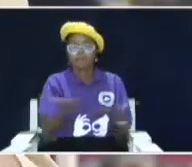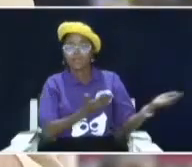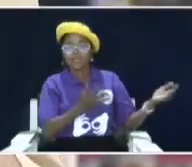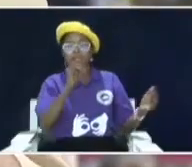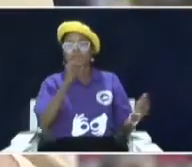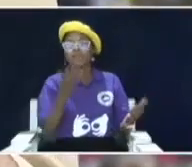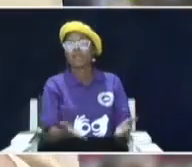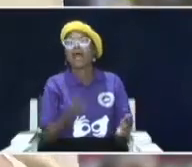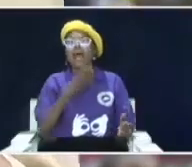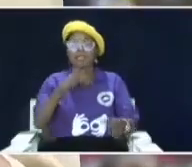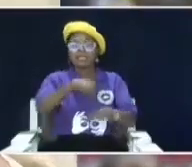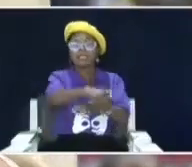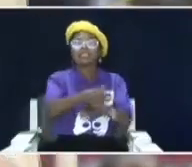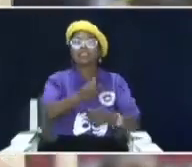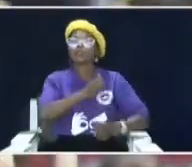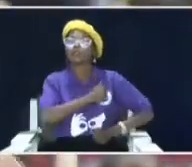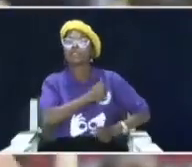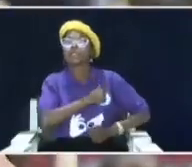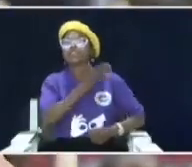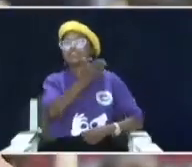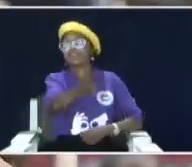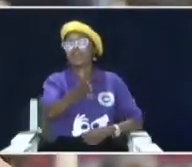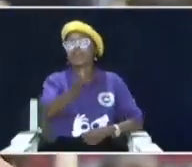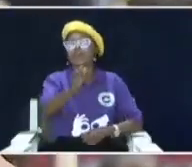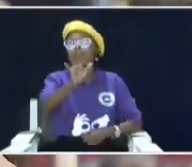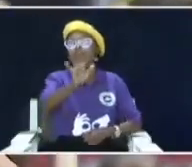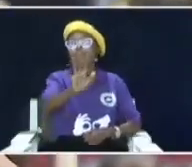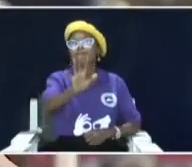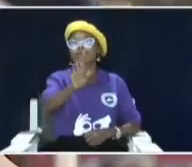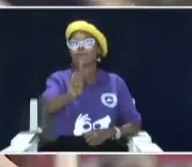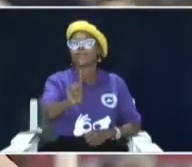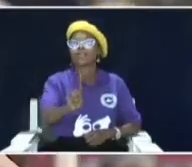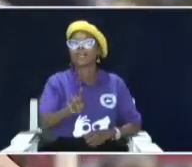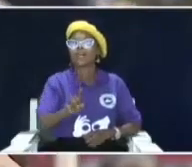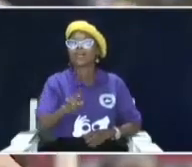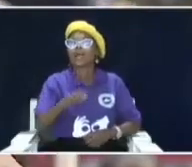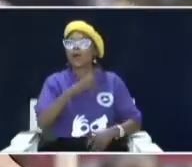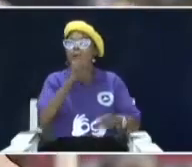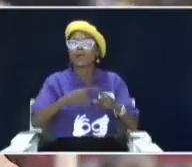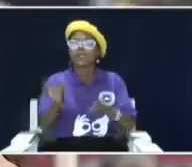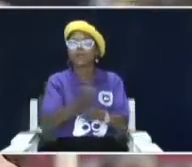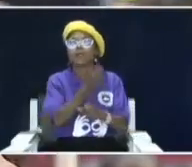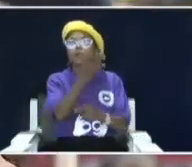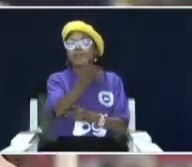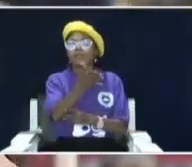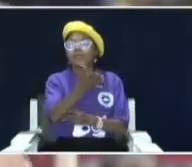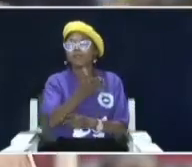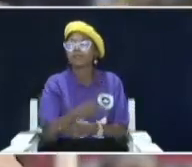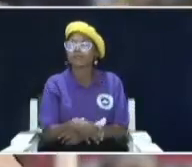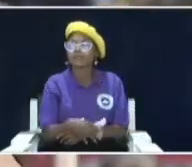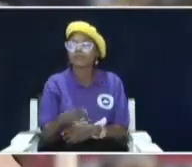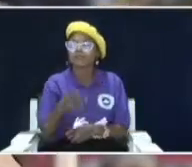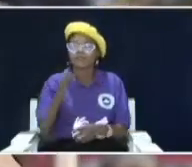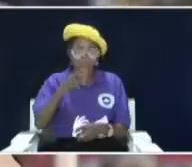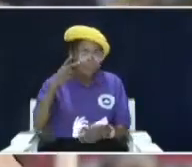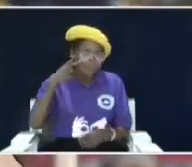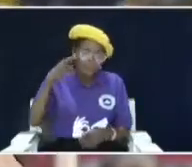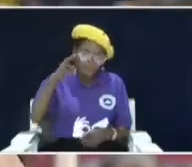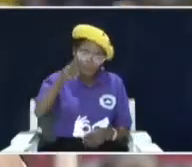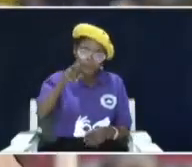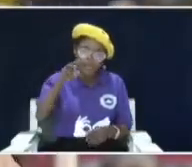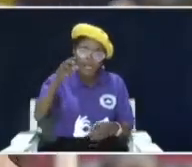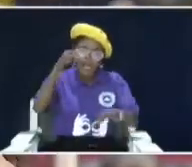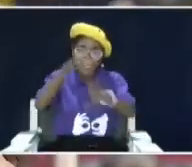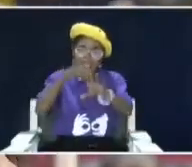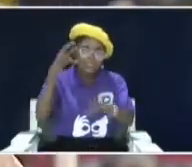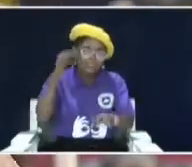sent soldiers there, 50 and a captain. And when they got there, they looked at him and